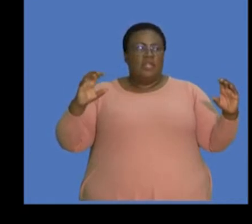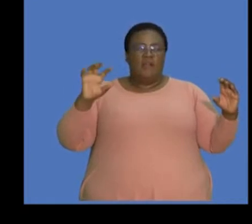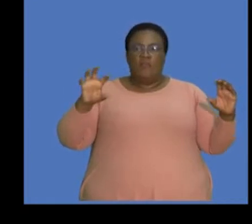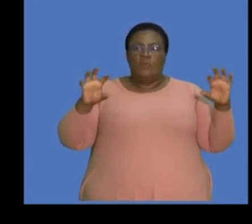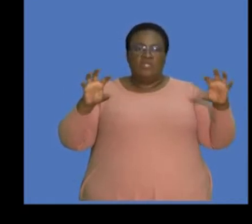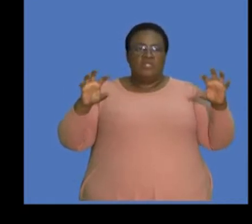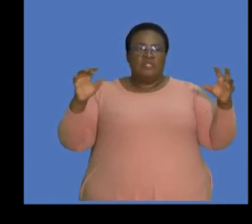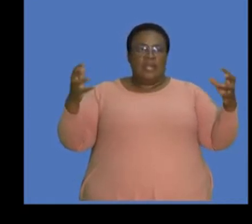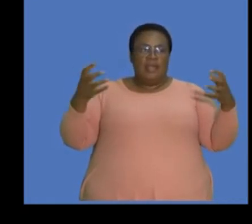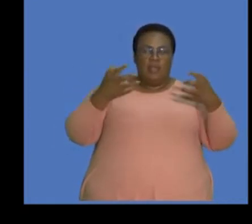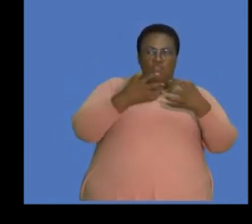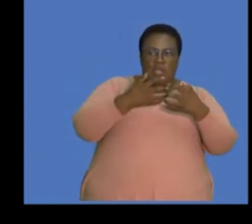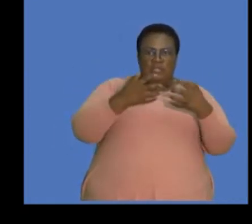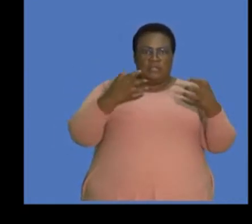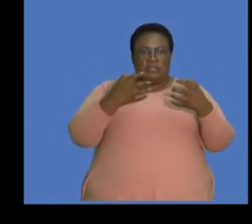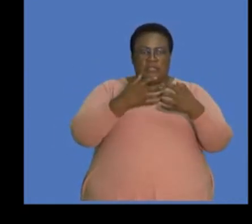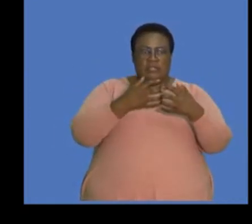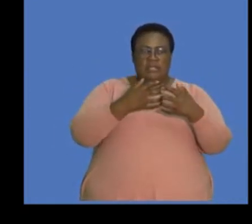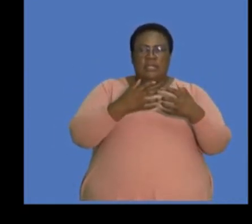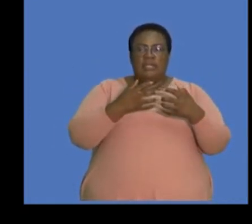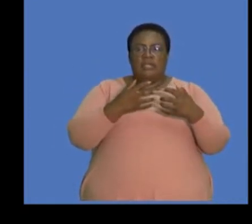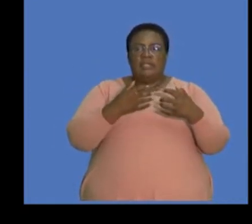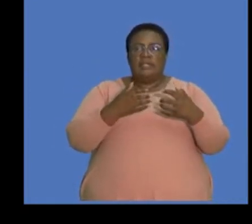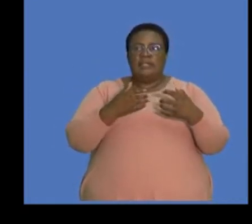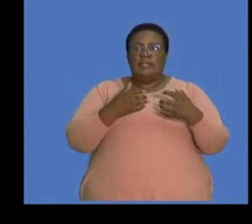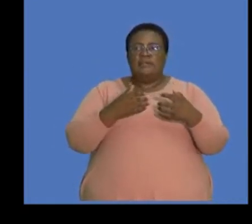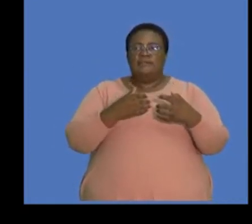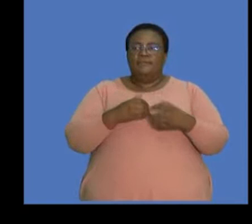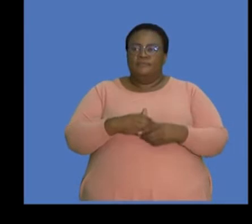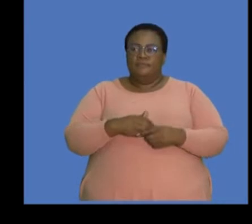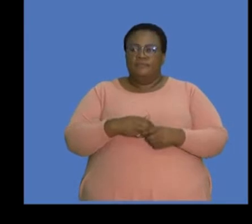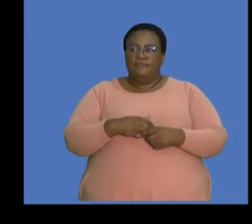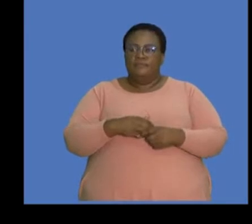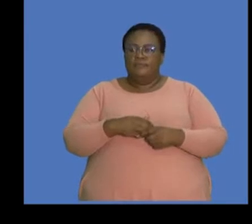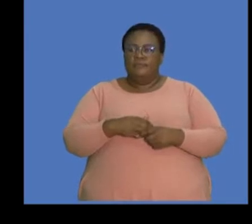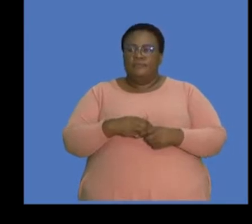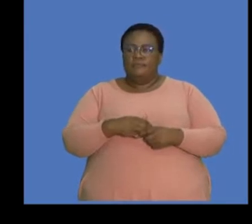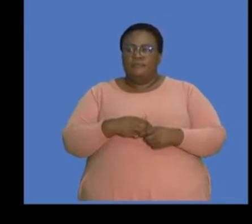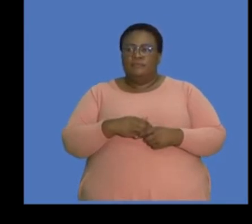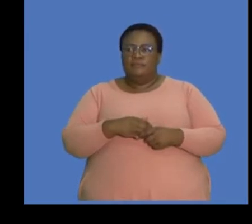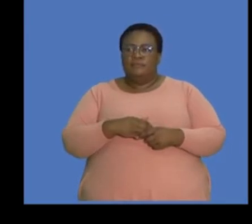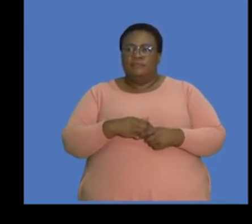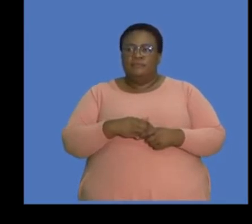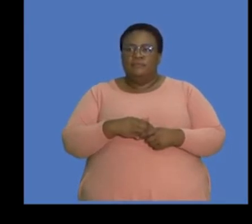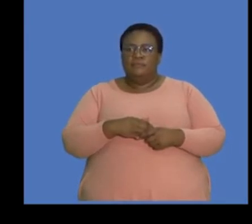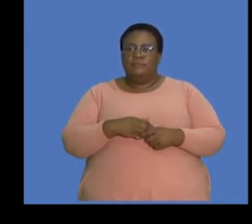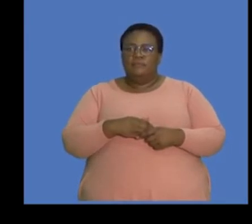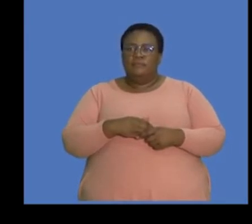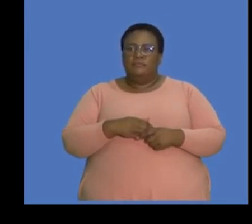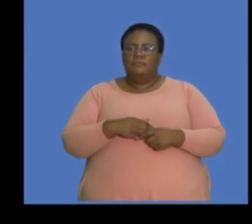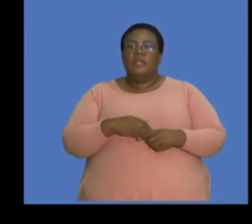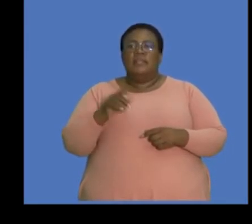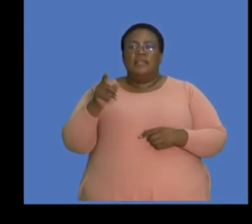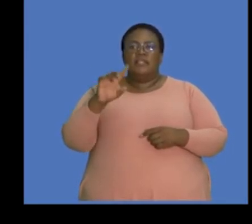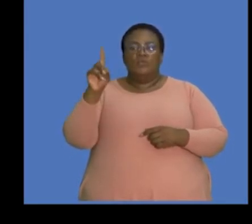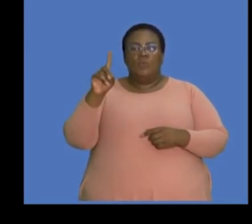other. Opposite charges, they tend to attract, while if they are alike, they tend to repel, right? Okay, so